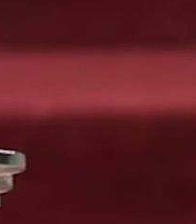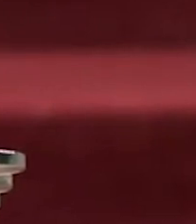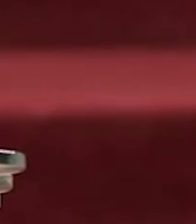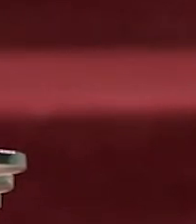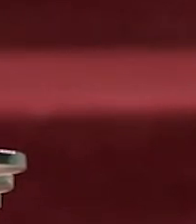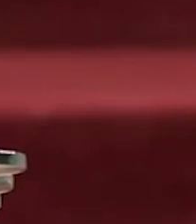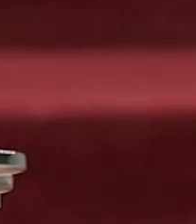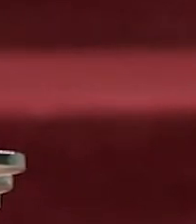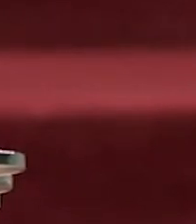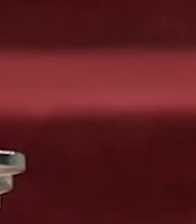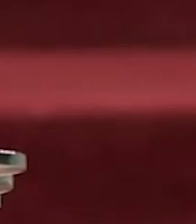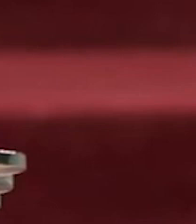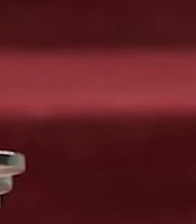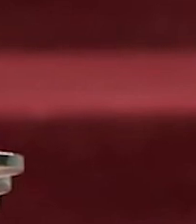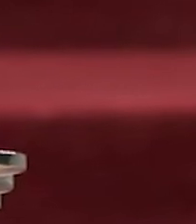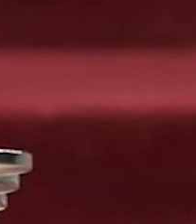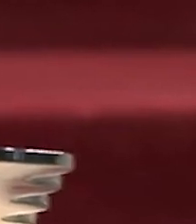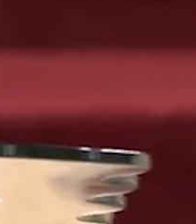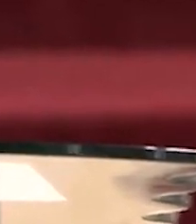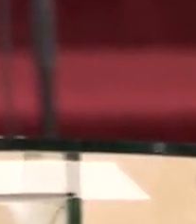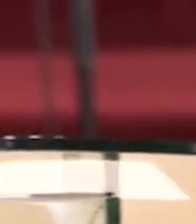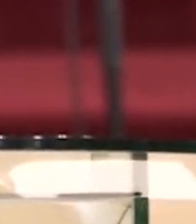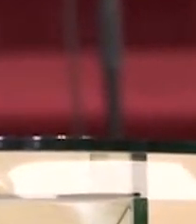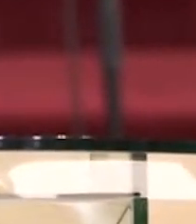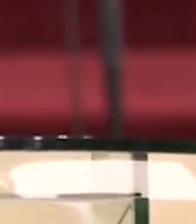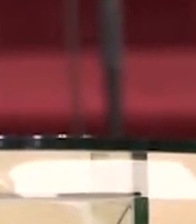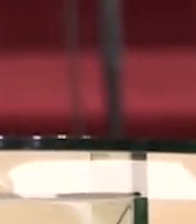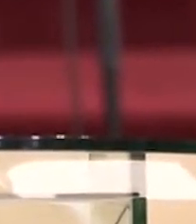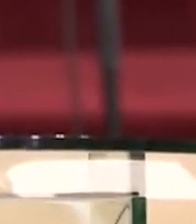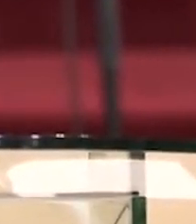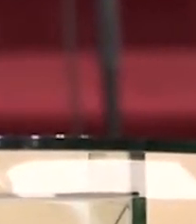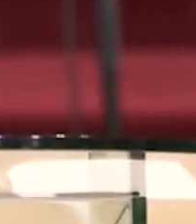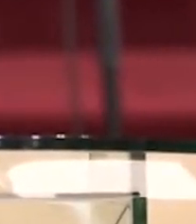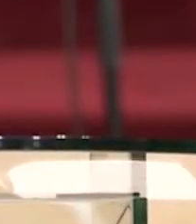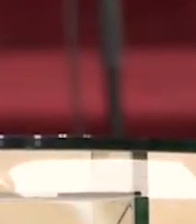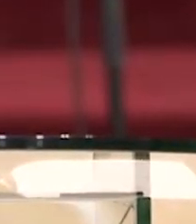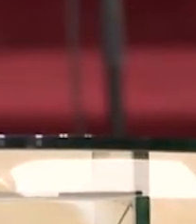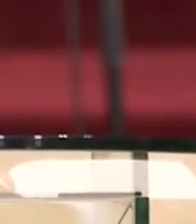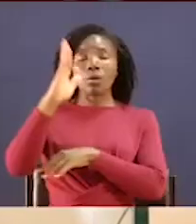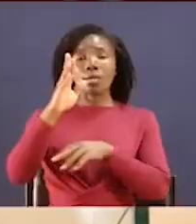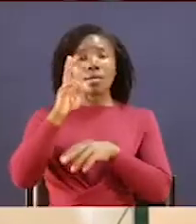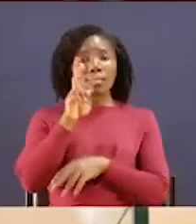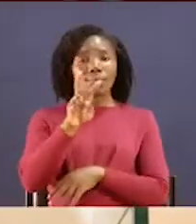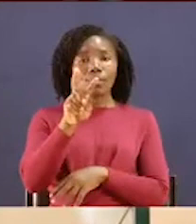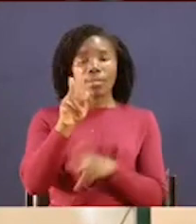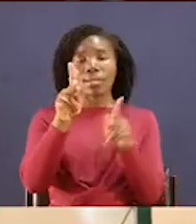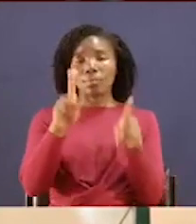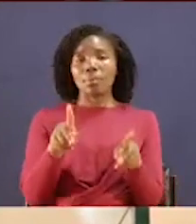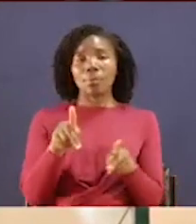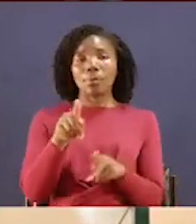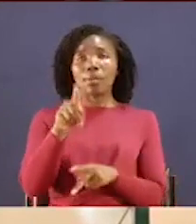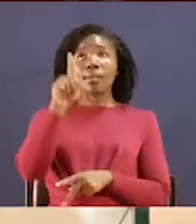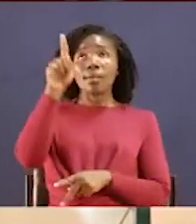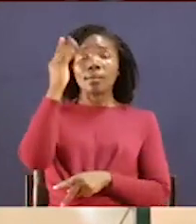prized possession. And right now, God is looking at people. God is looking at you. He knows you by name. I said